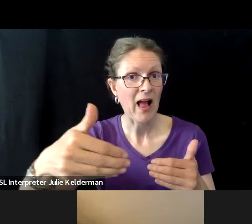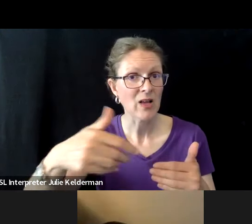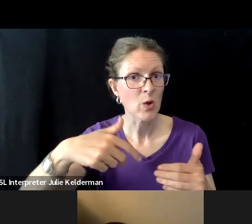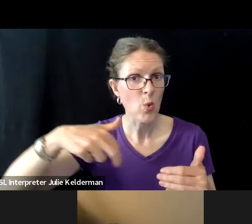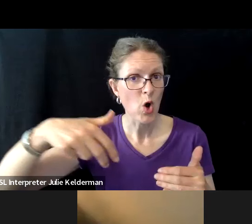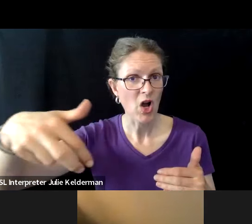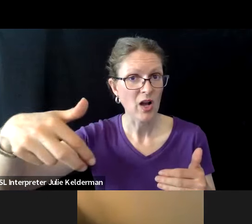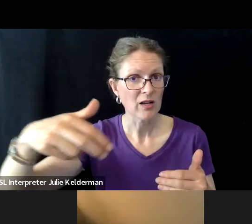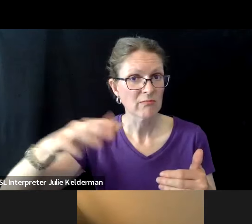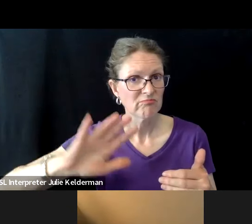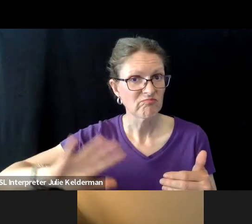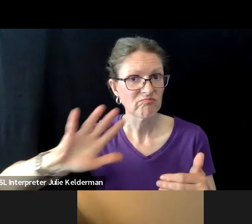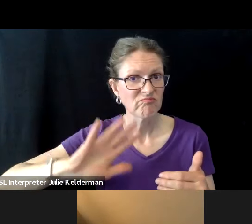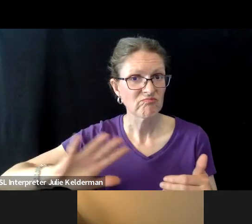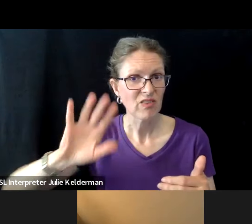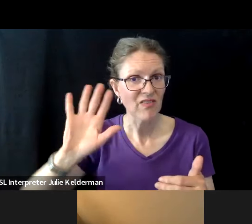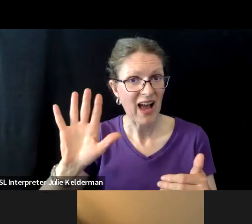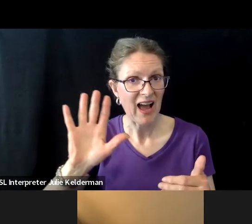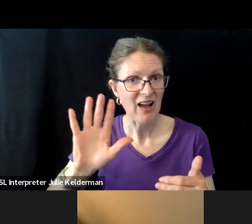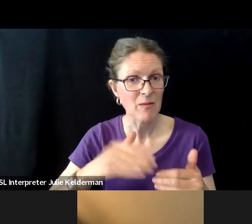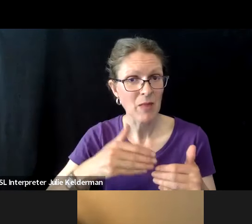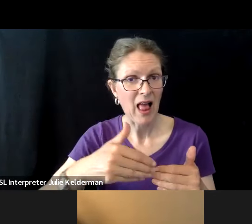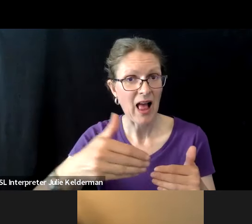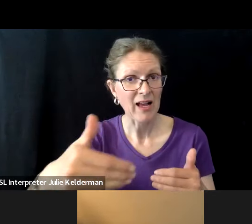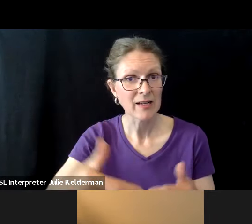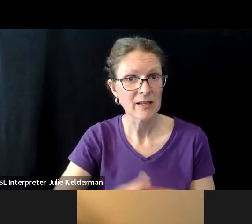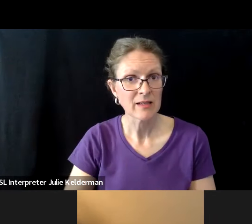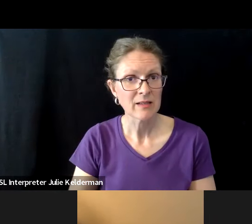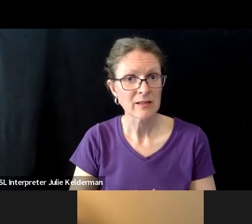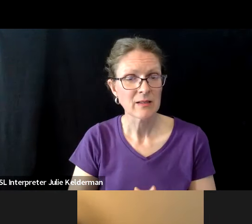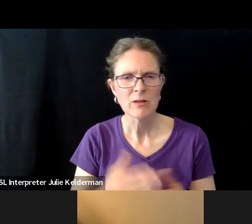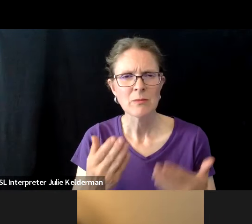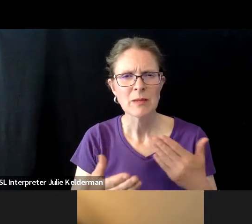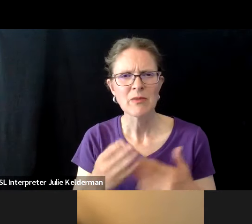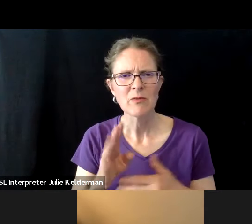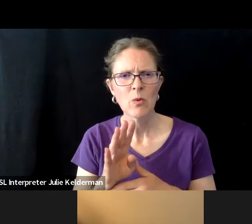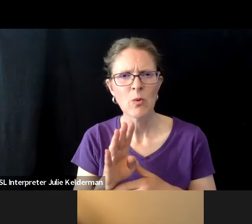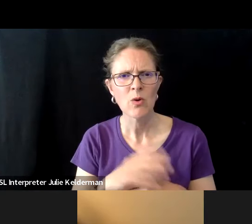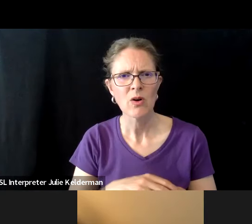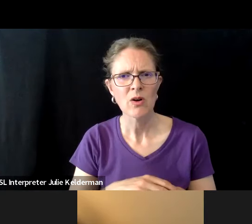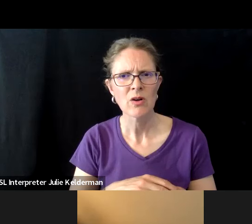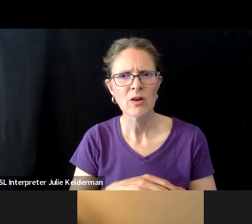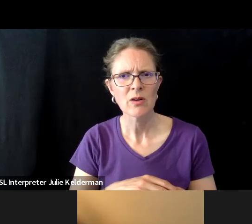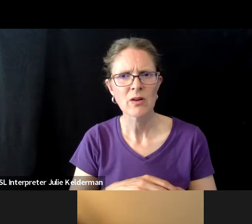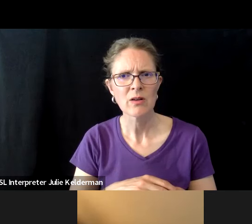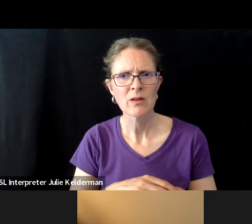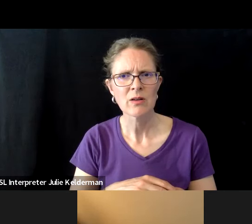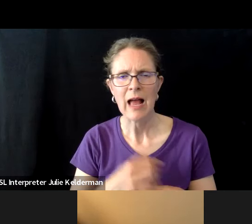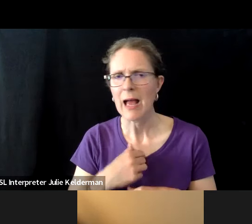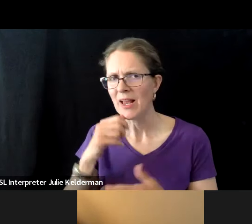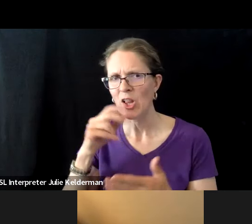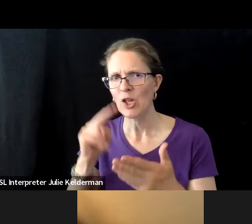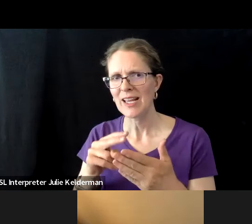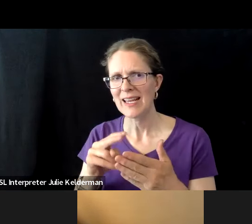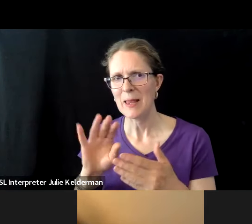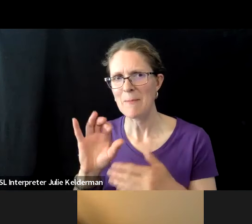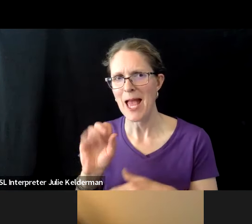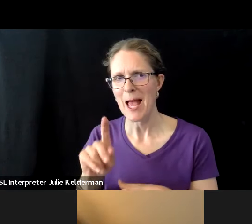take a little. No, maybe Sorry. not, maybe 4 blocks. I'm not looking at the map, so I'm not certain,